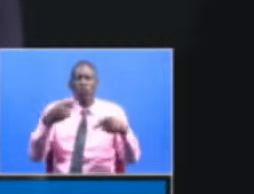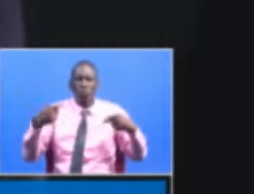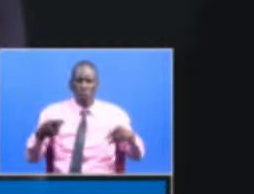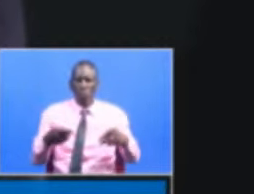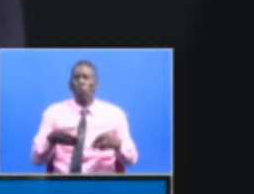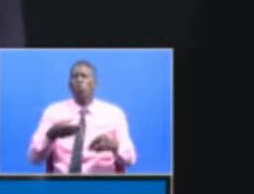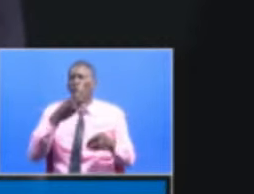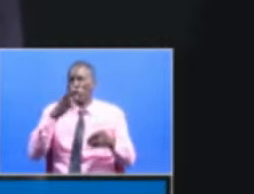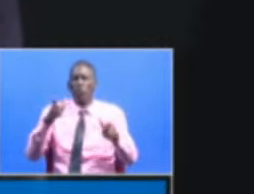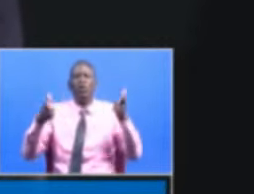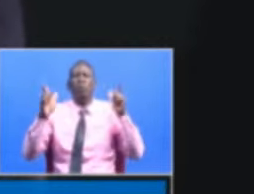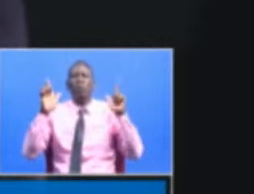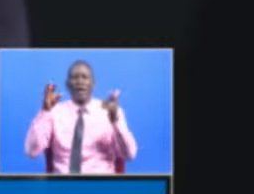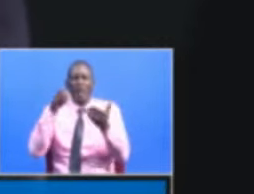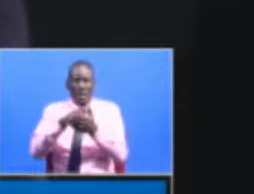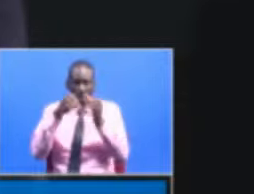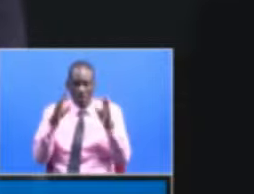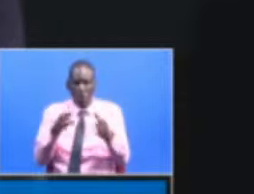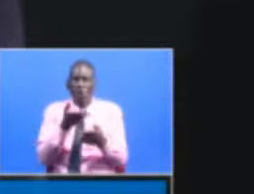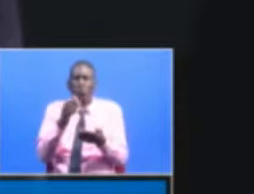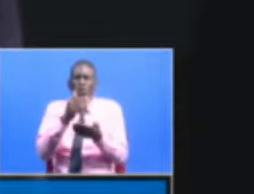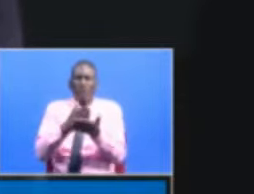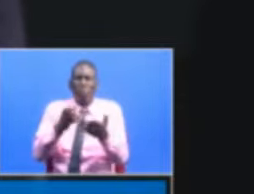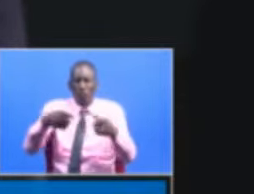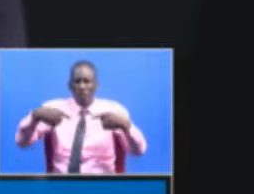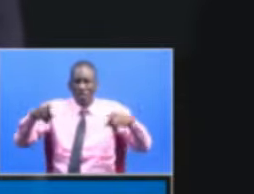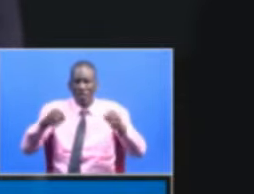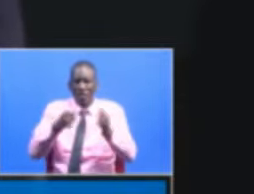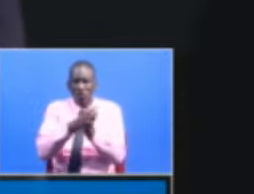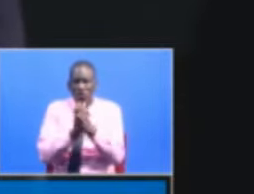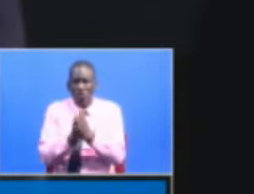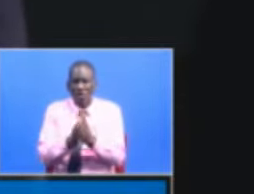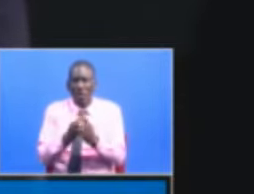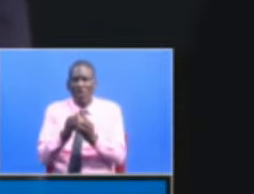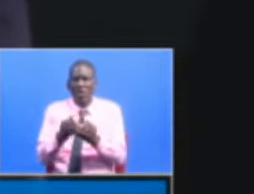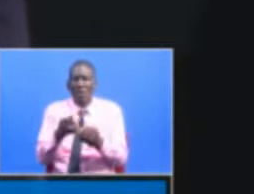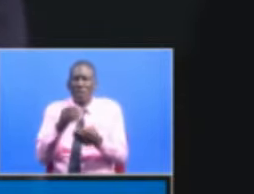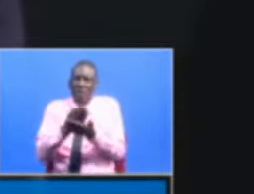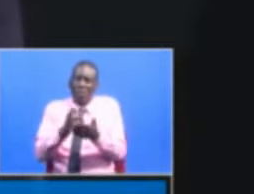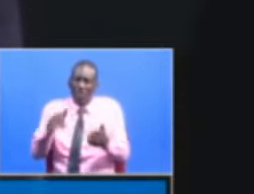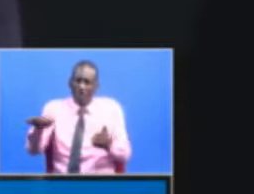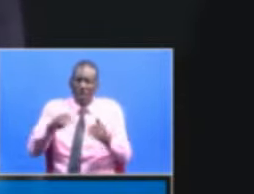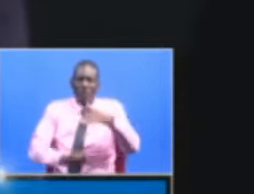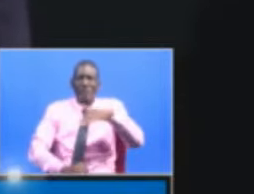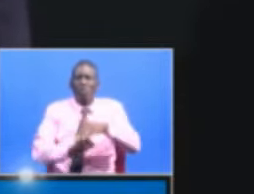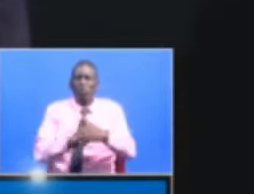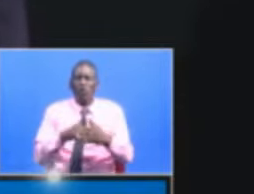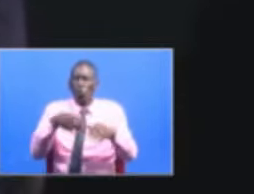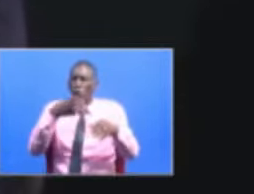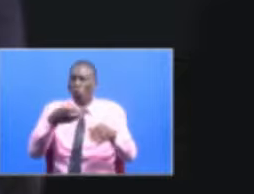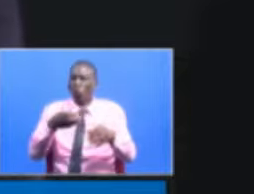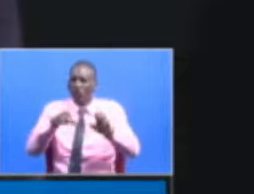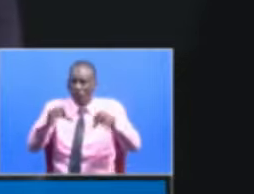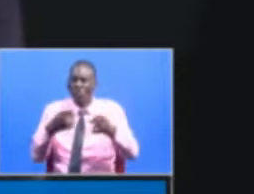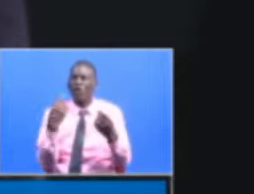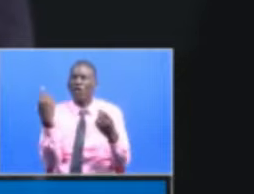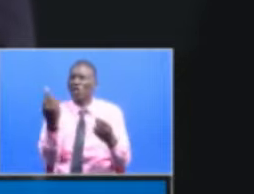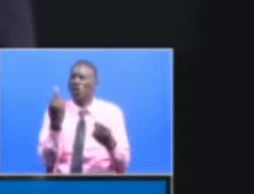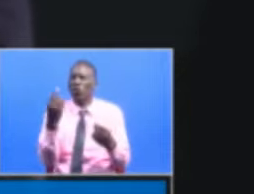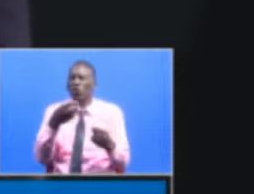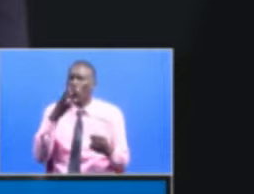And those are some of the success stories. Same for areas where we supported irrigation facilities with the maybe canal